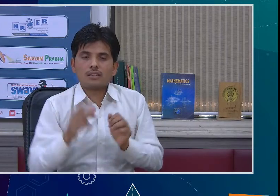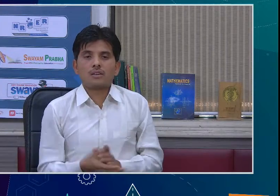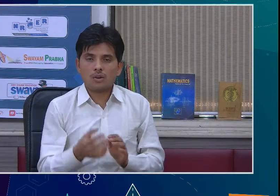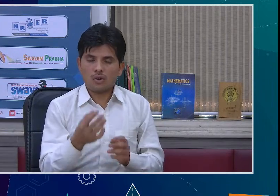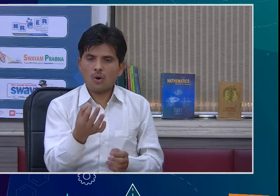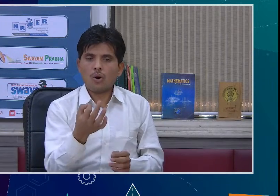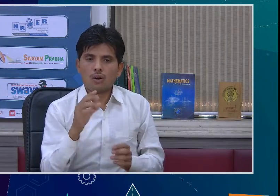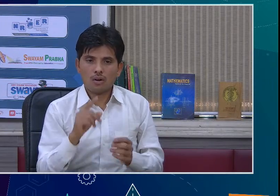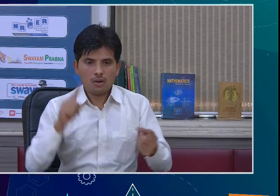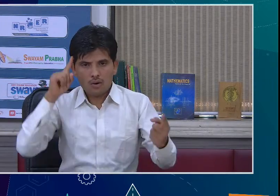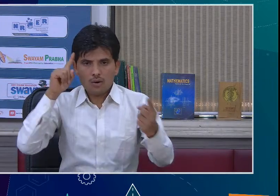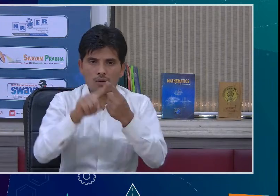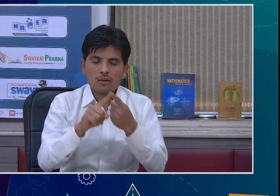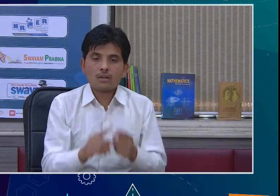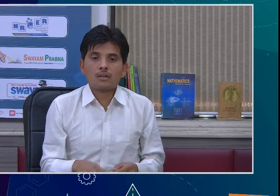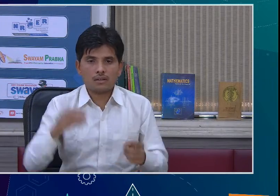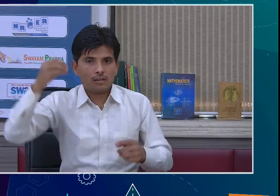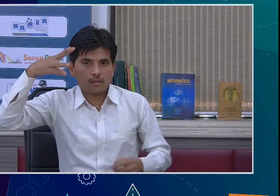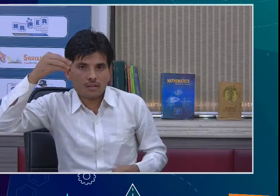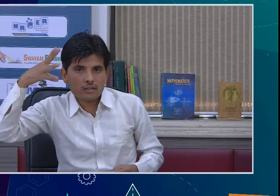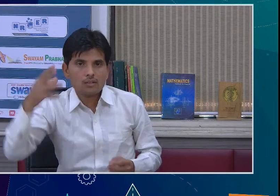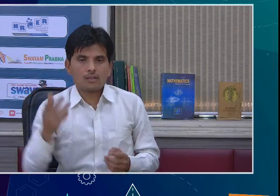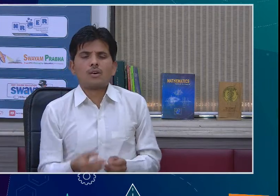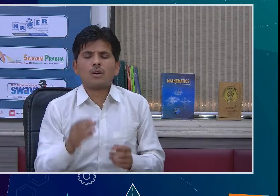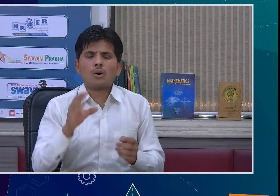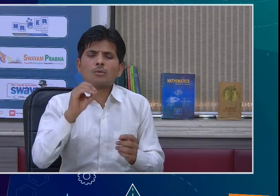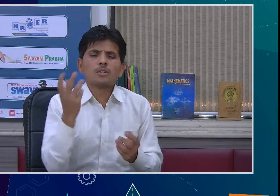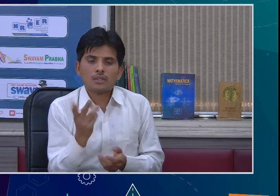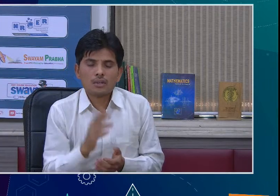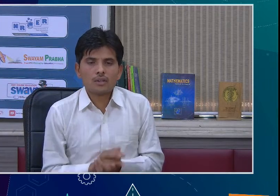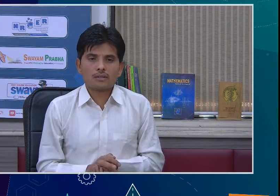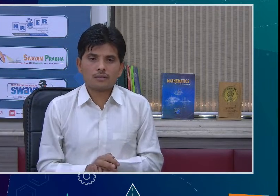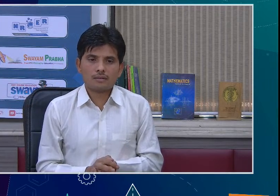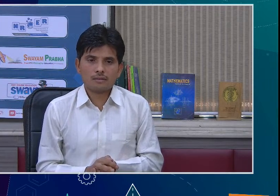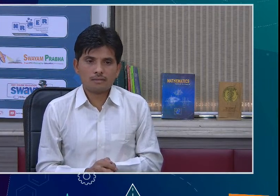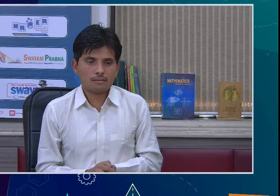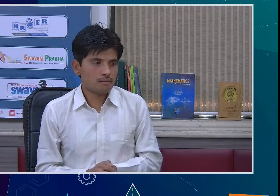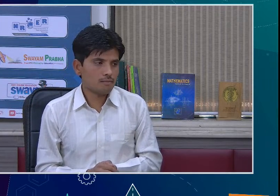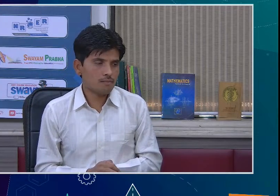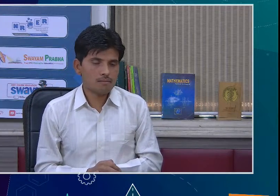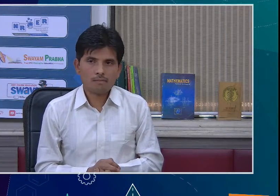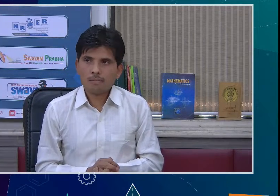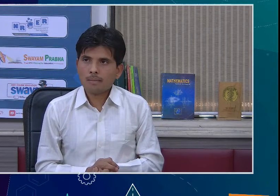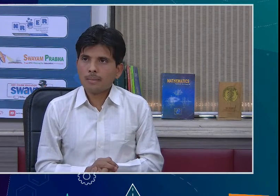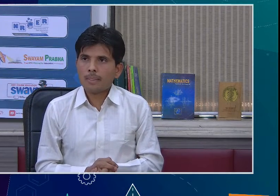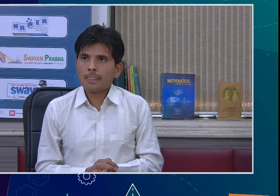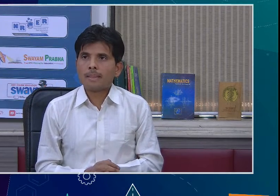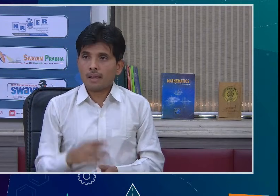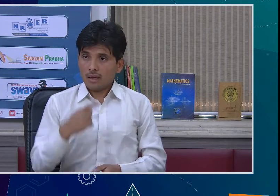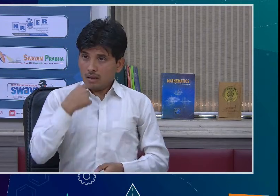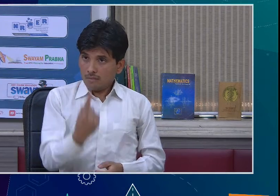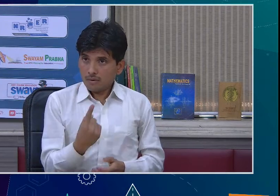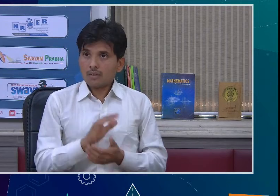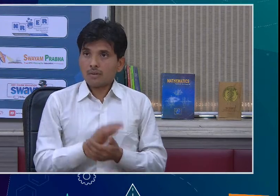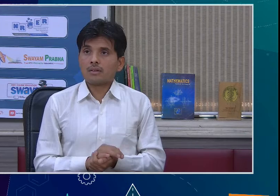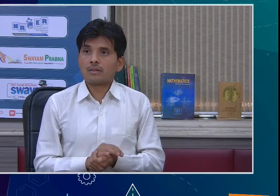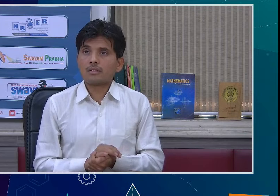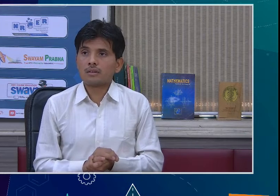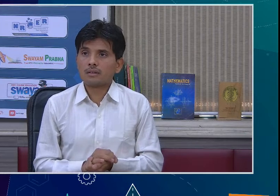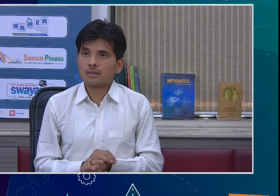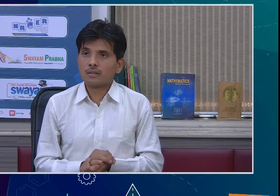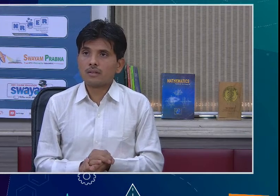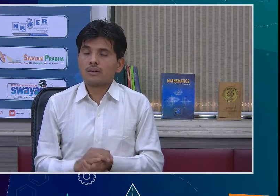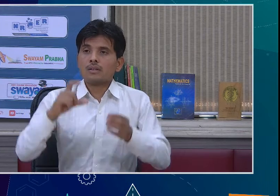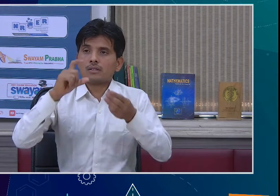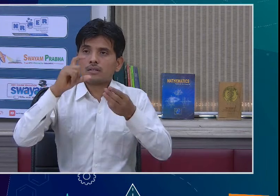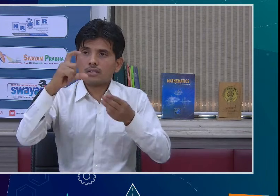to know that whether stars are celestial objects or not. Yes, of course, stars are also celestial